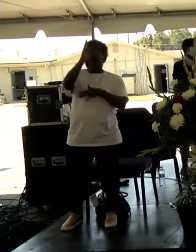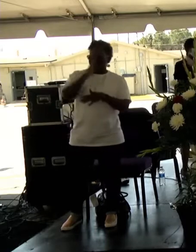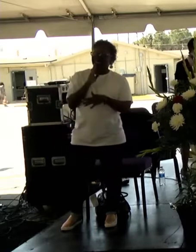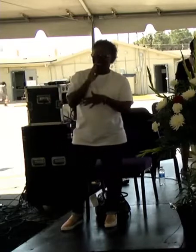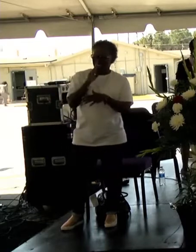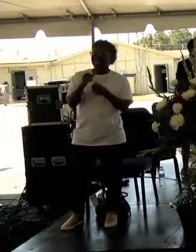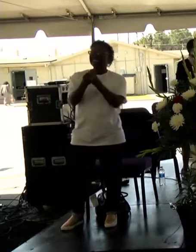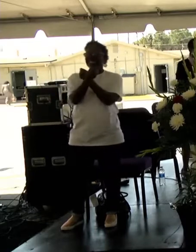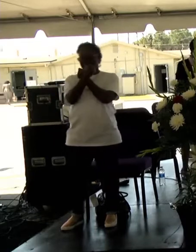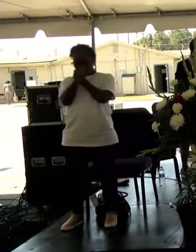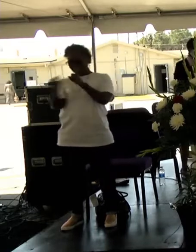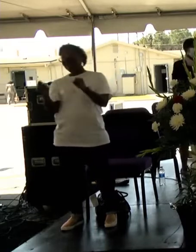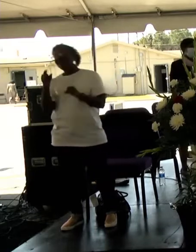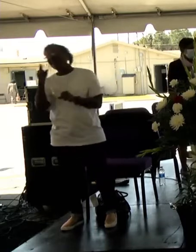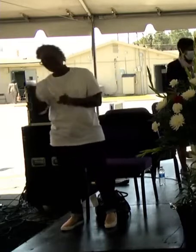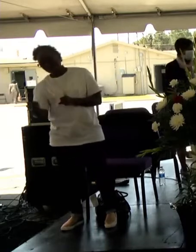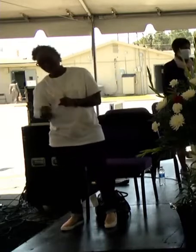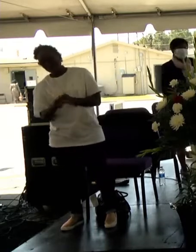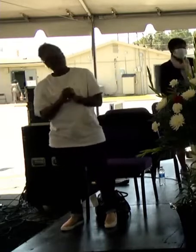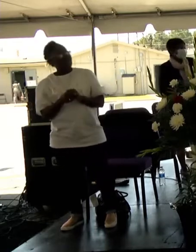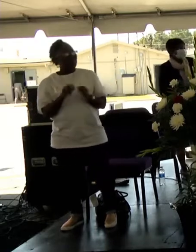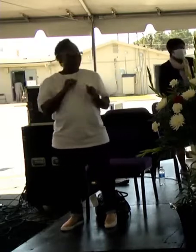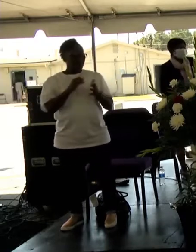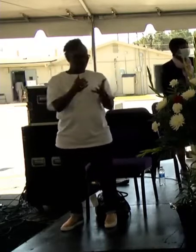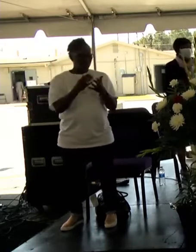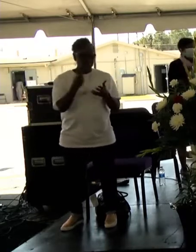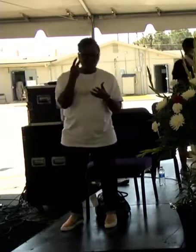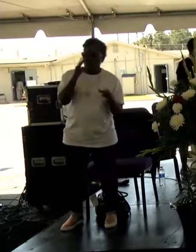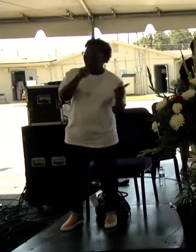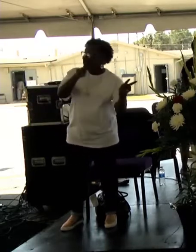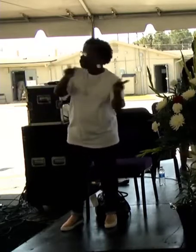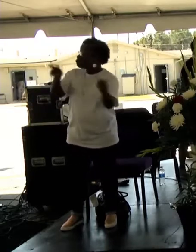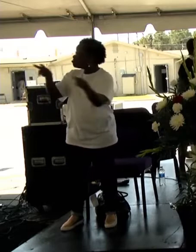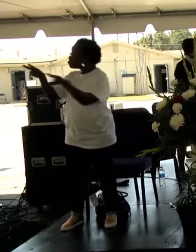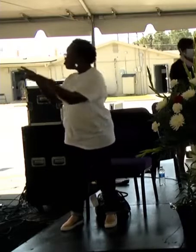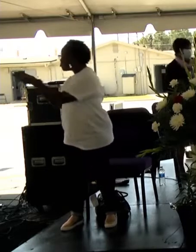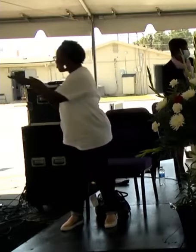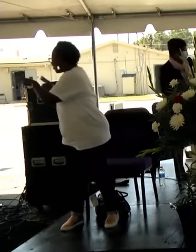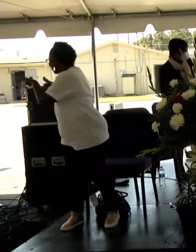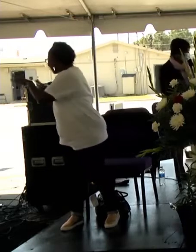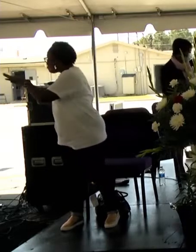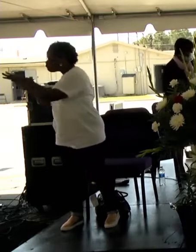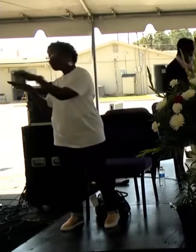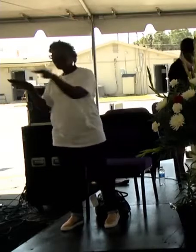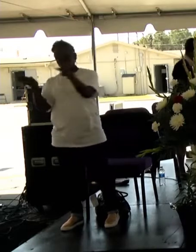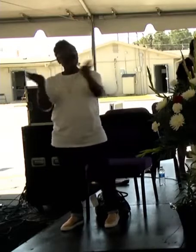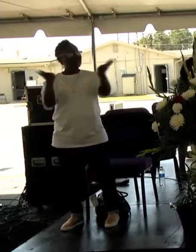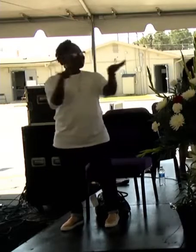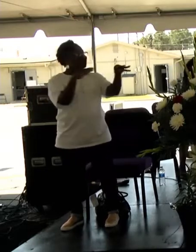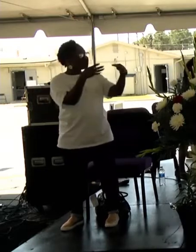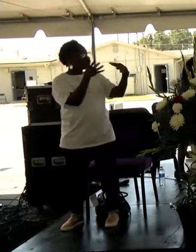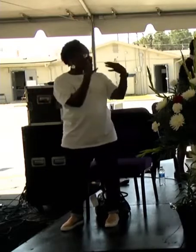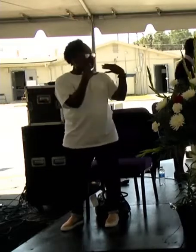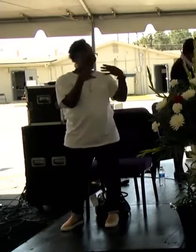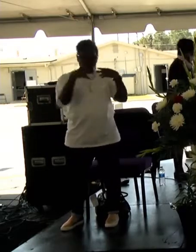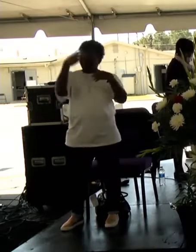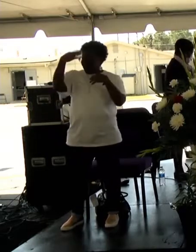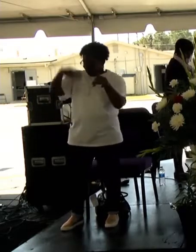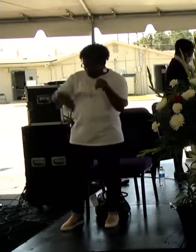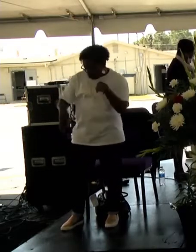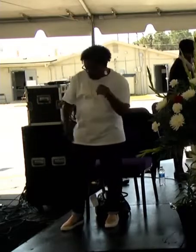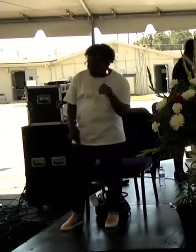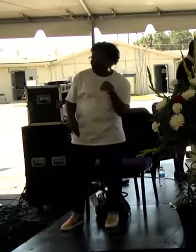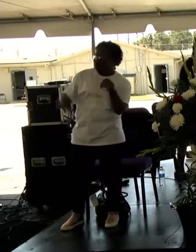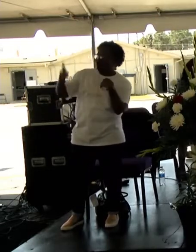but God decided to pull you back? Let me tell you, I want you to look around at your neighbor one more time. Just look at him. Just look at him. Look at him from